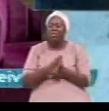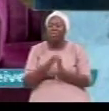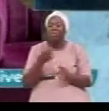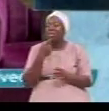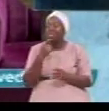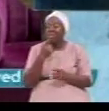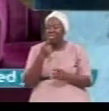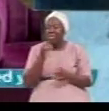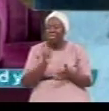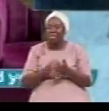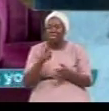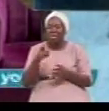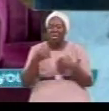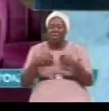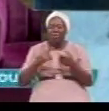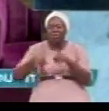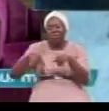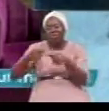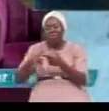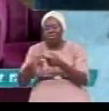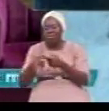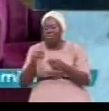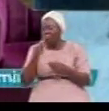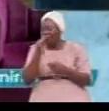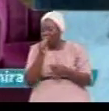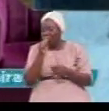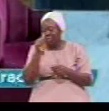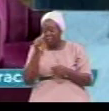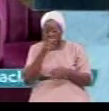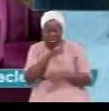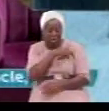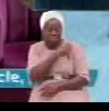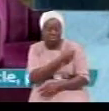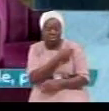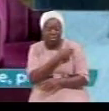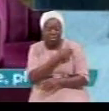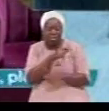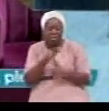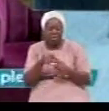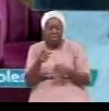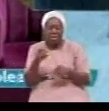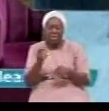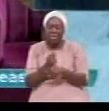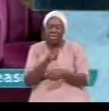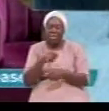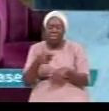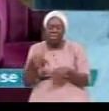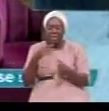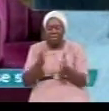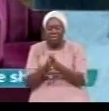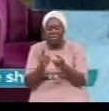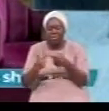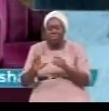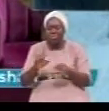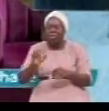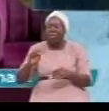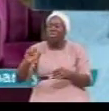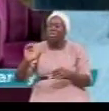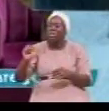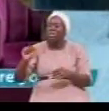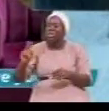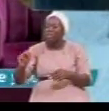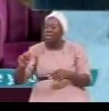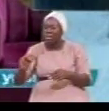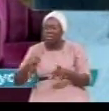that I had to go to a private hospital. And when I got there, I was asked to go for scan. When I brought back